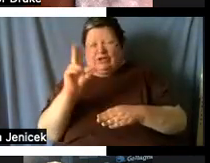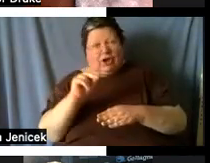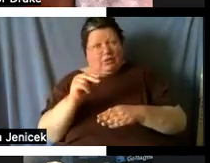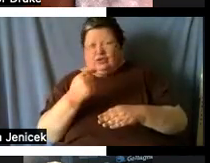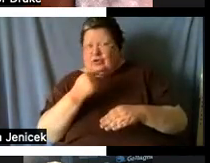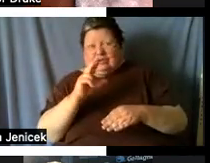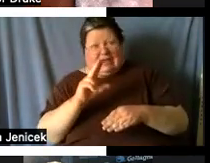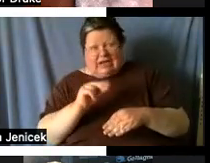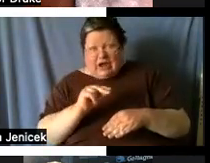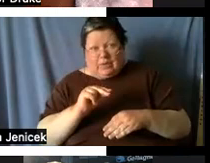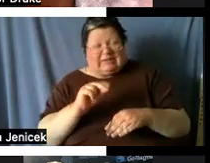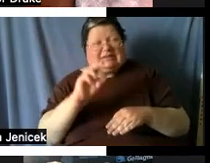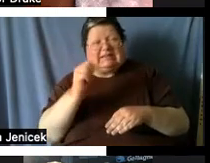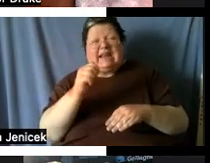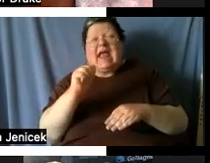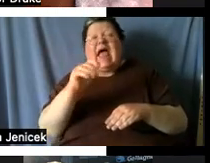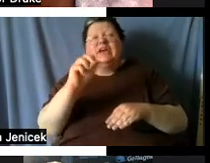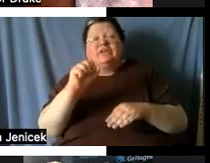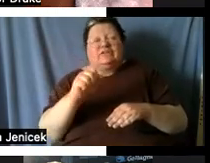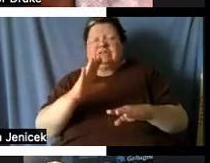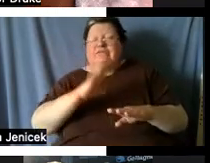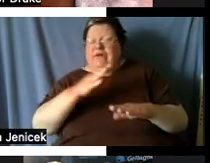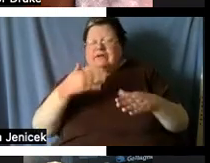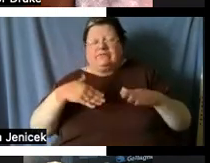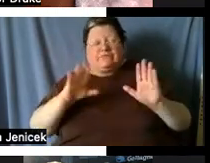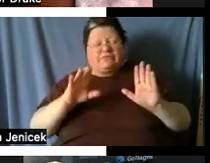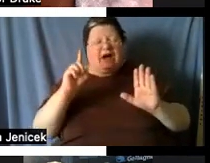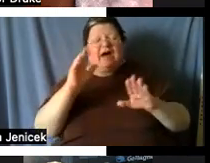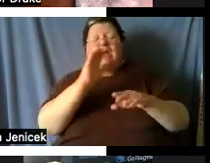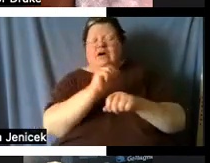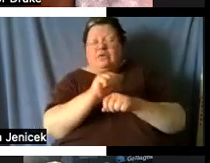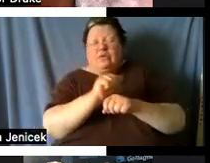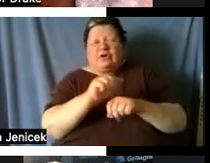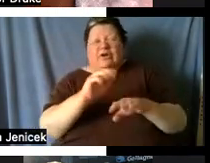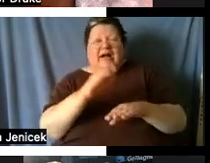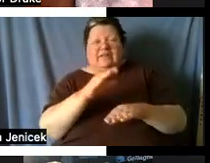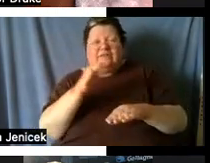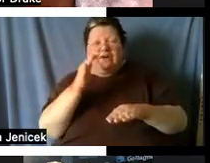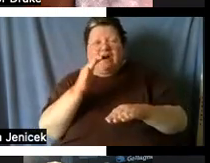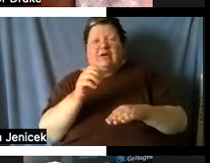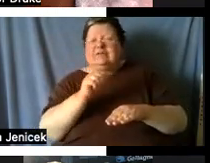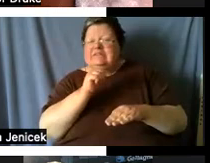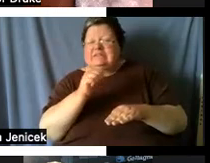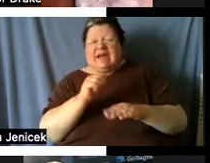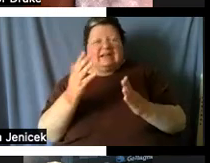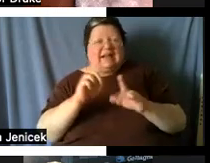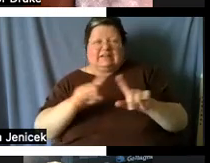only 10 acres of land. Okay, you'll become a worker on the farm. It won't be that much different than working on your own land.